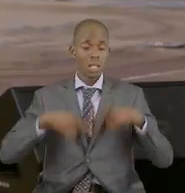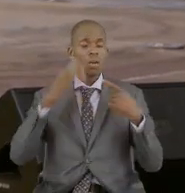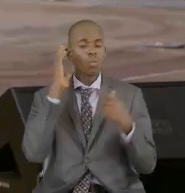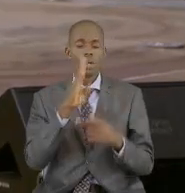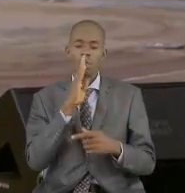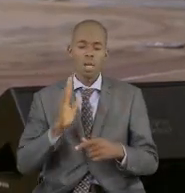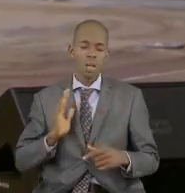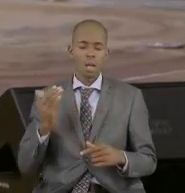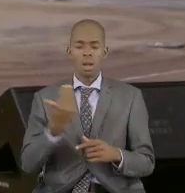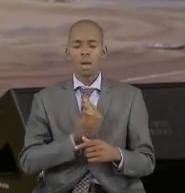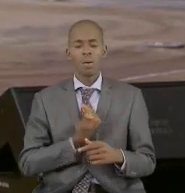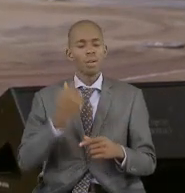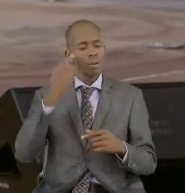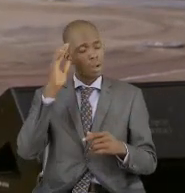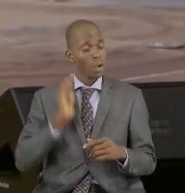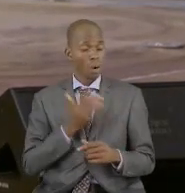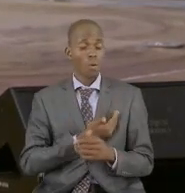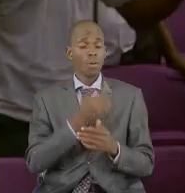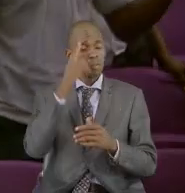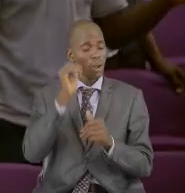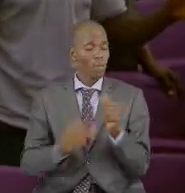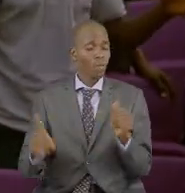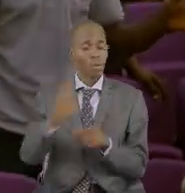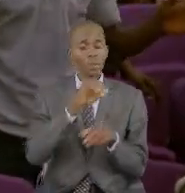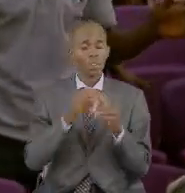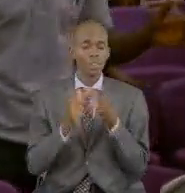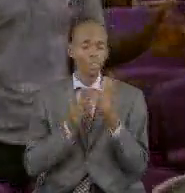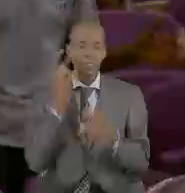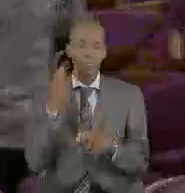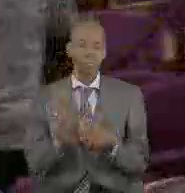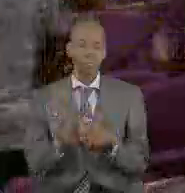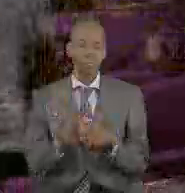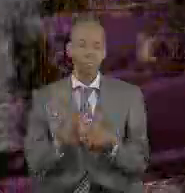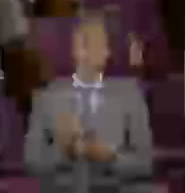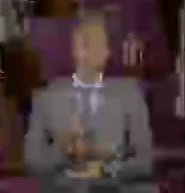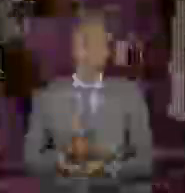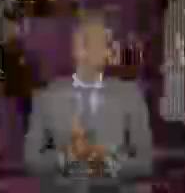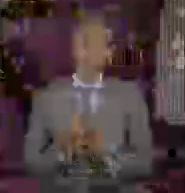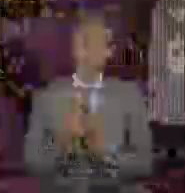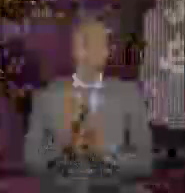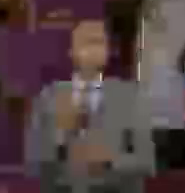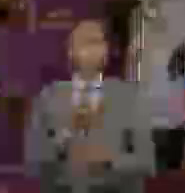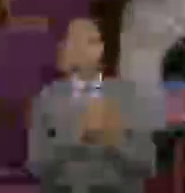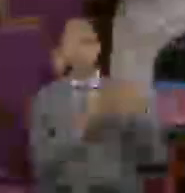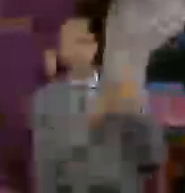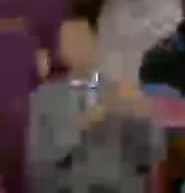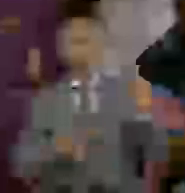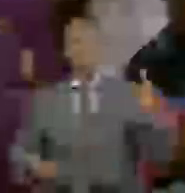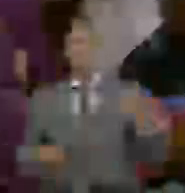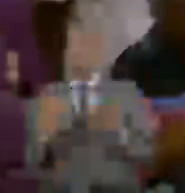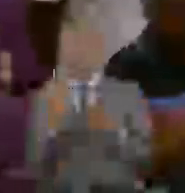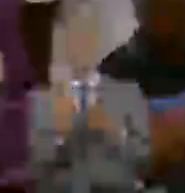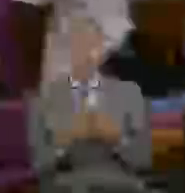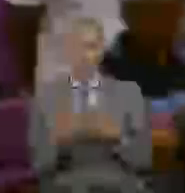for everyone in Jesus' name. Help us, Lord, to take